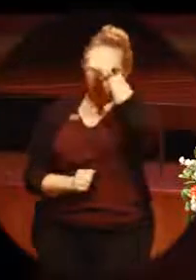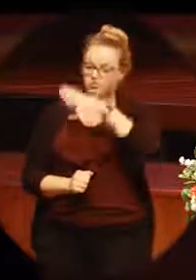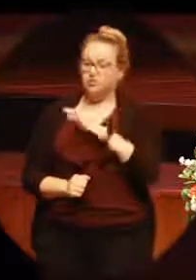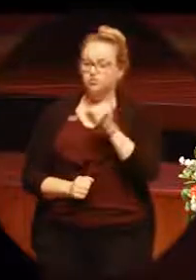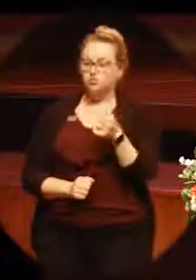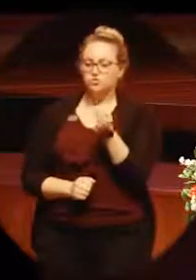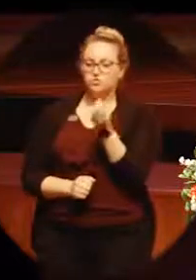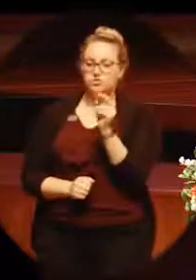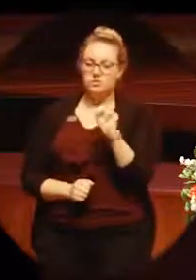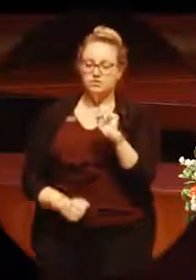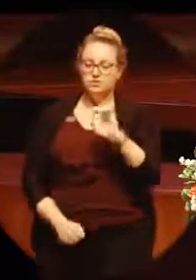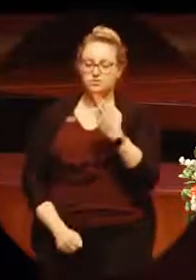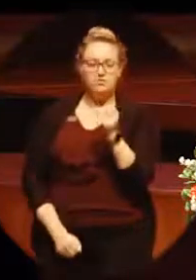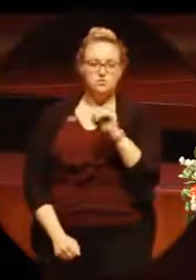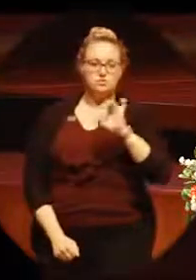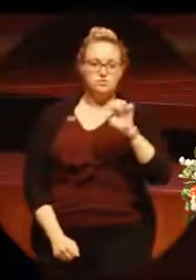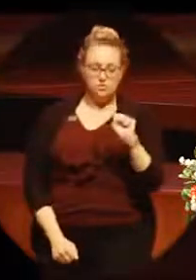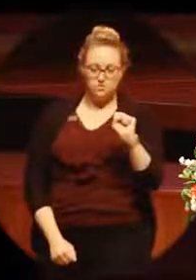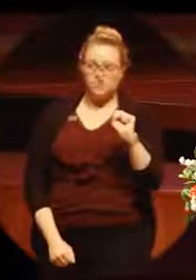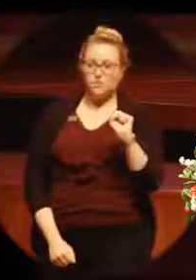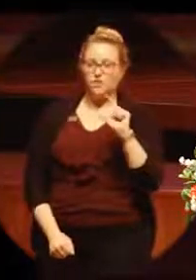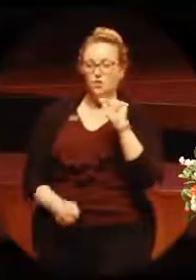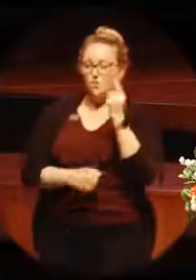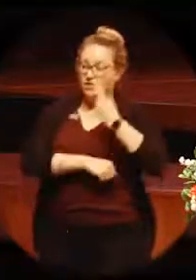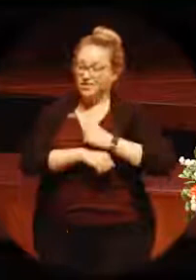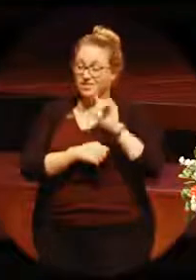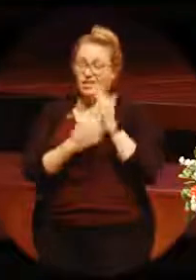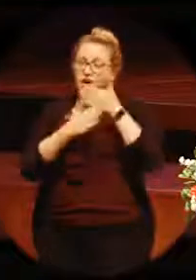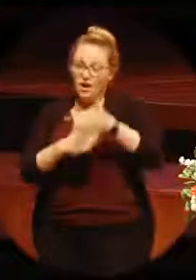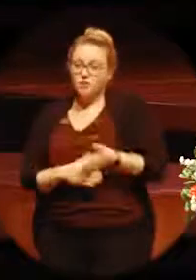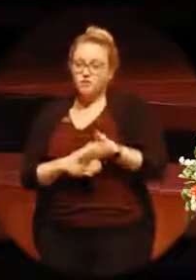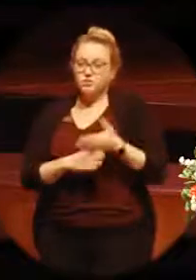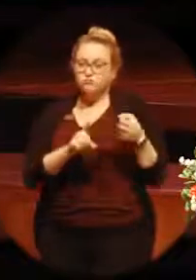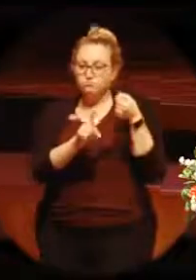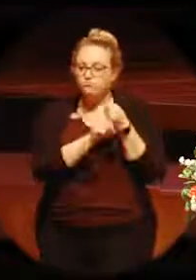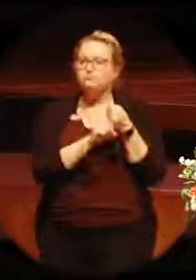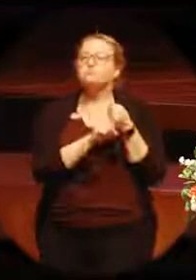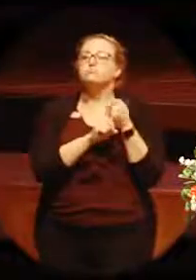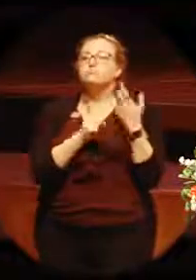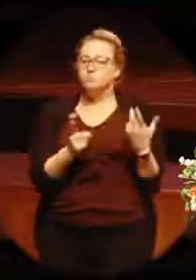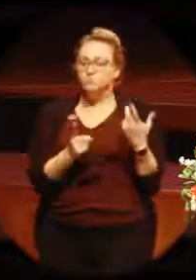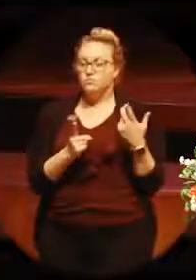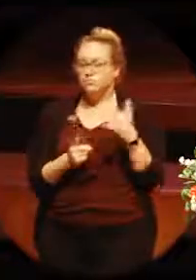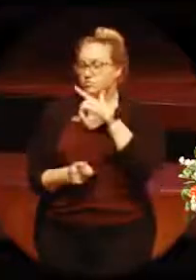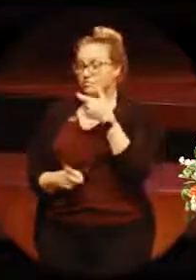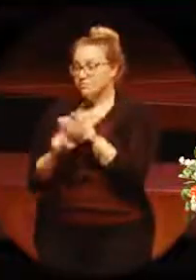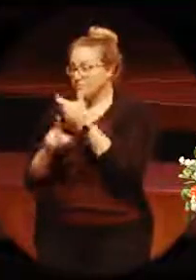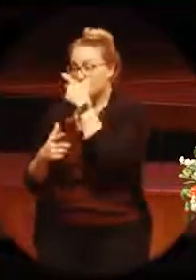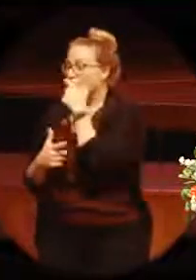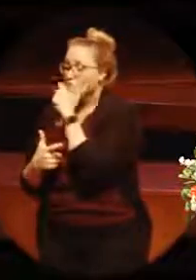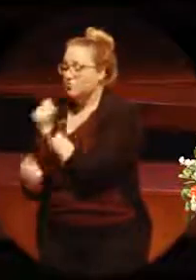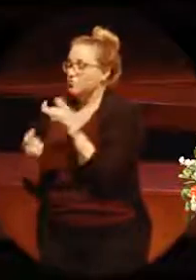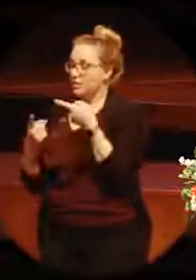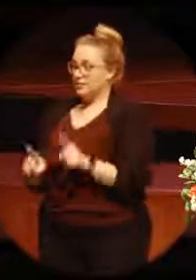be Jason Chaffetz, and 20 days after Benghazi happened, he was so interested in what happened